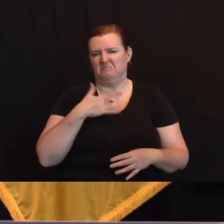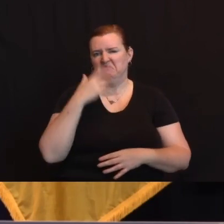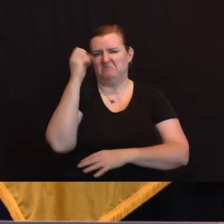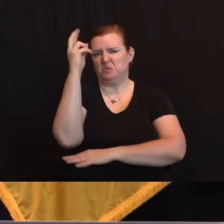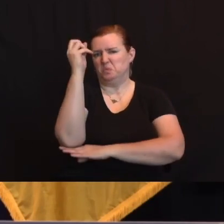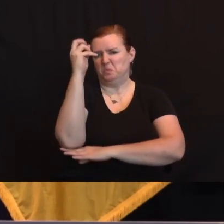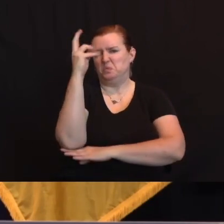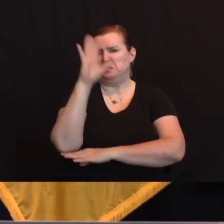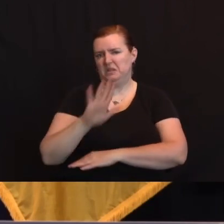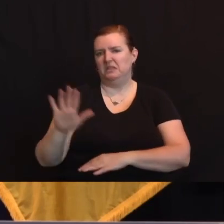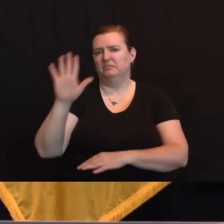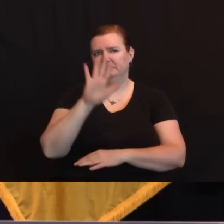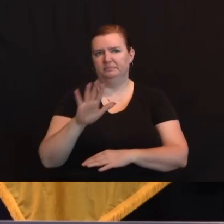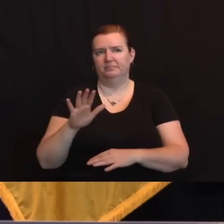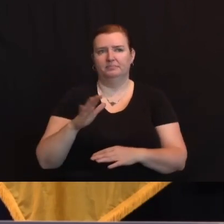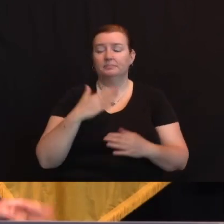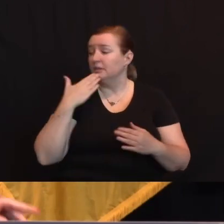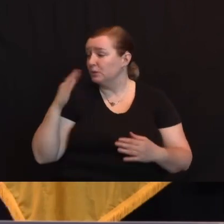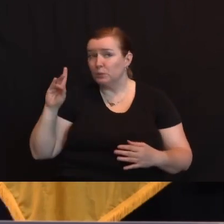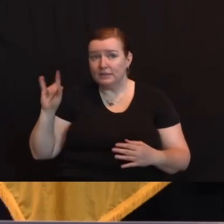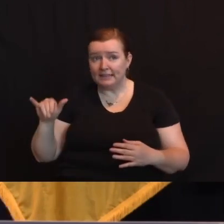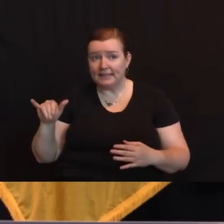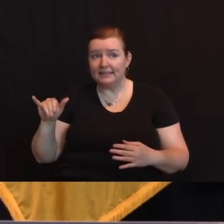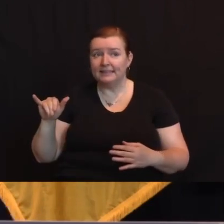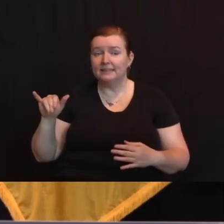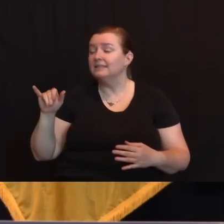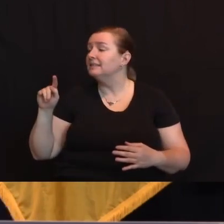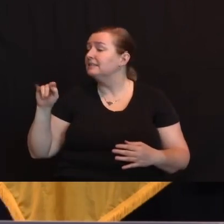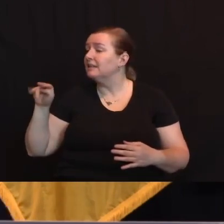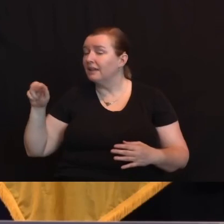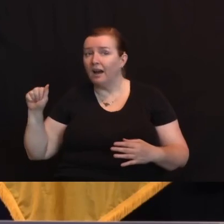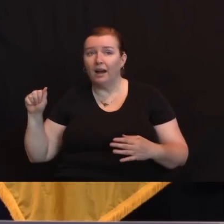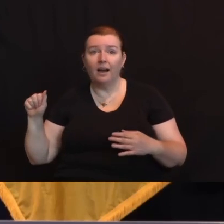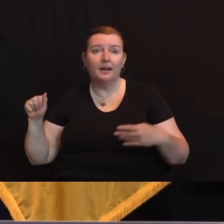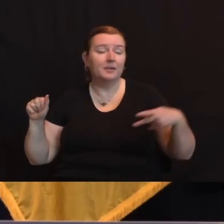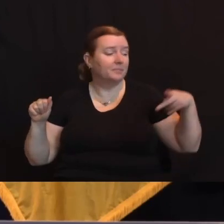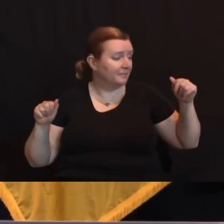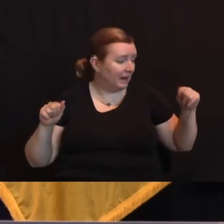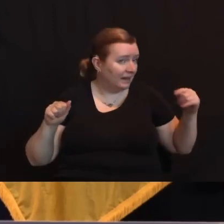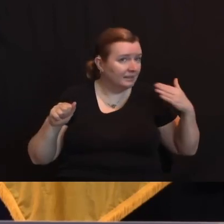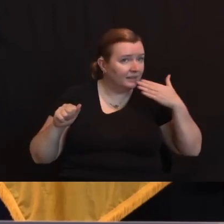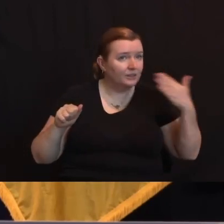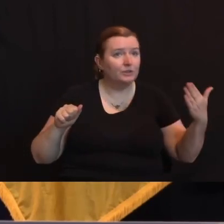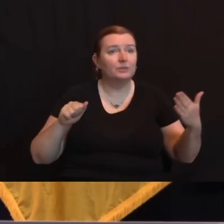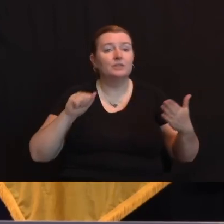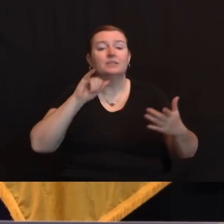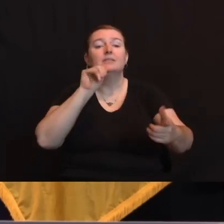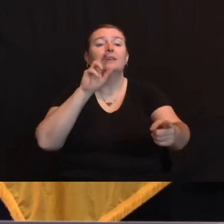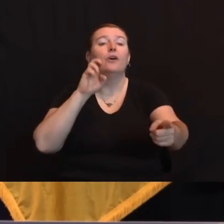that's okay. I want to thank Judy and Tina, Pat, Jared, Matt, Mahan, the rest of the team.